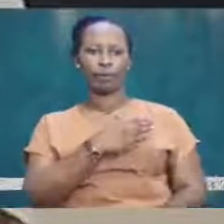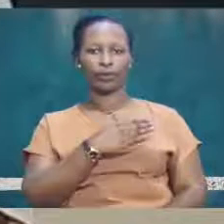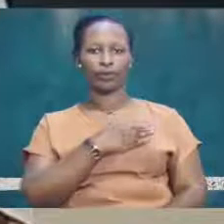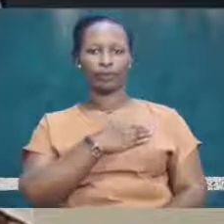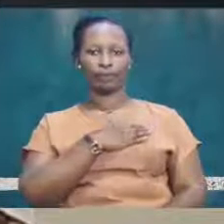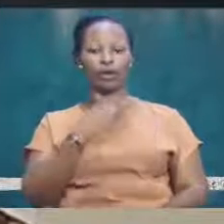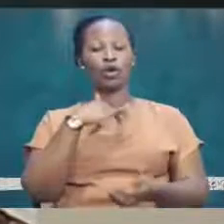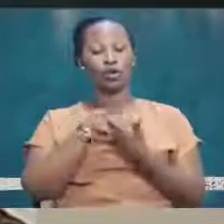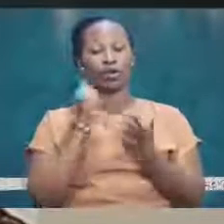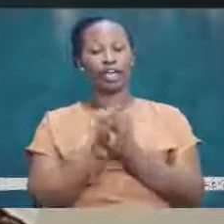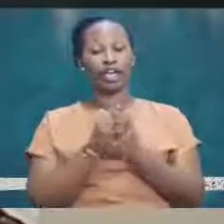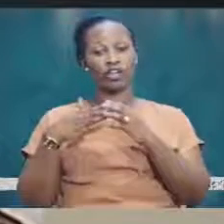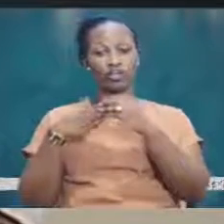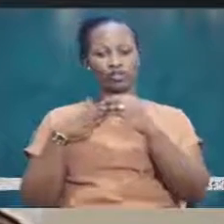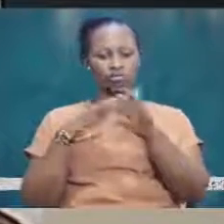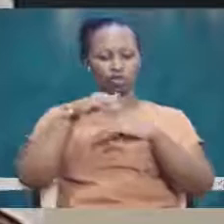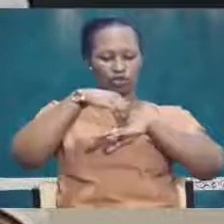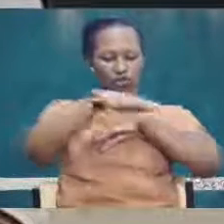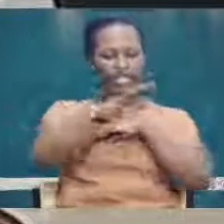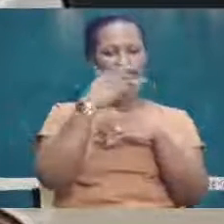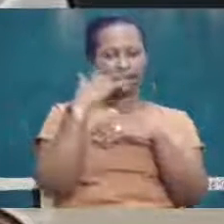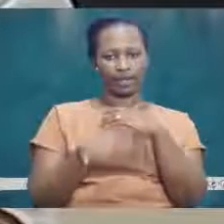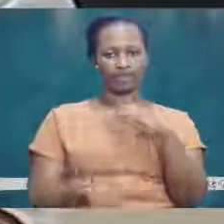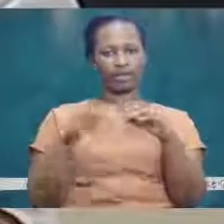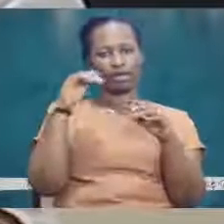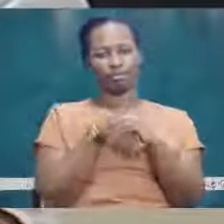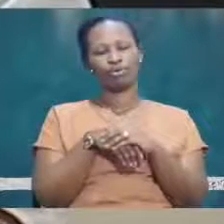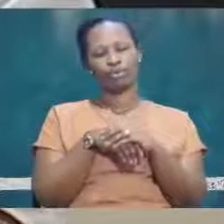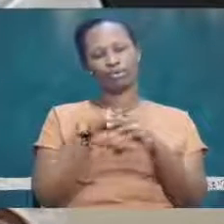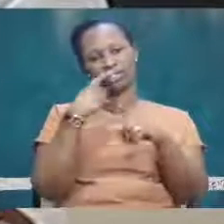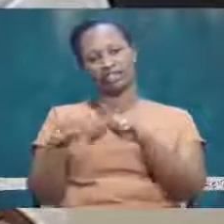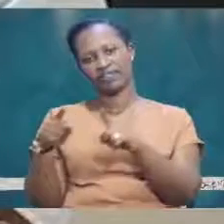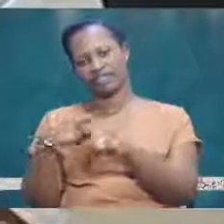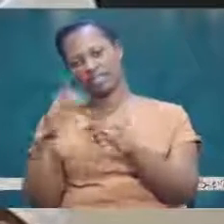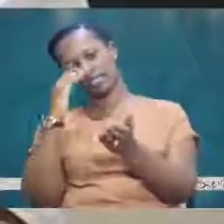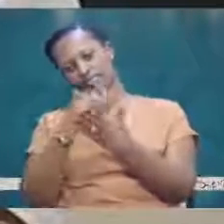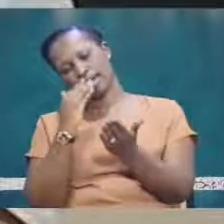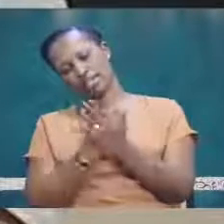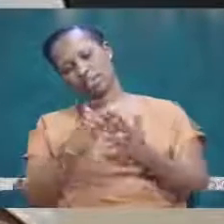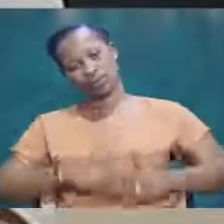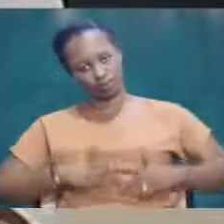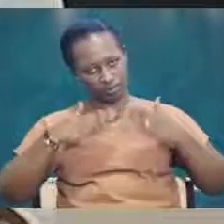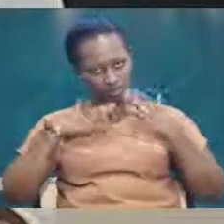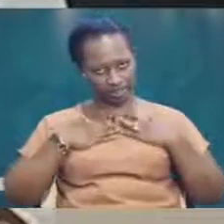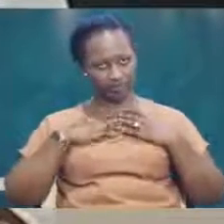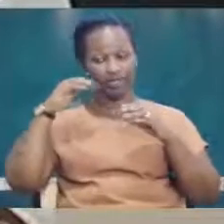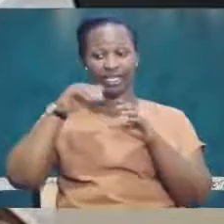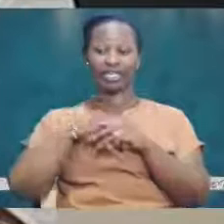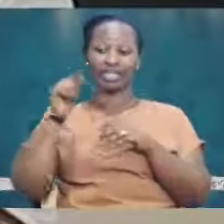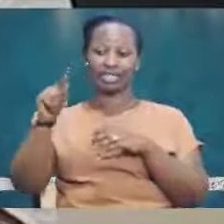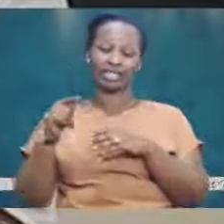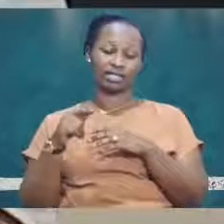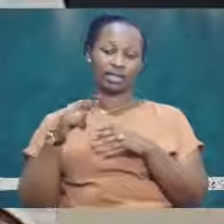pumps blood to different parts of the body. In that process of